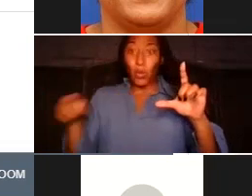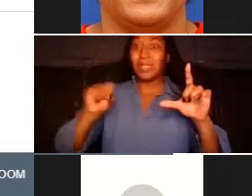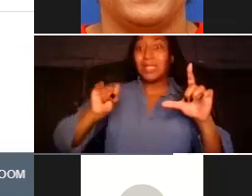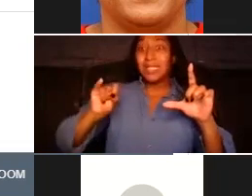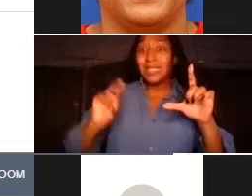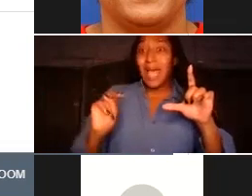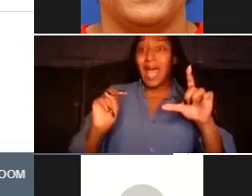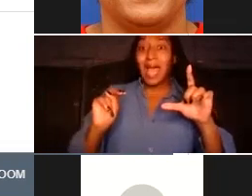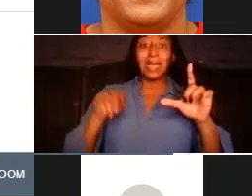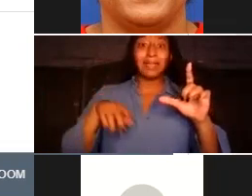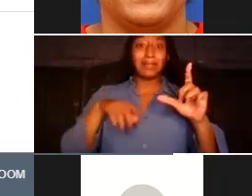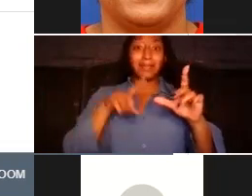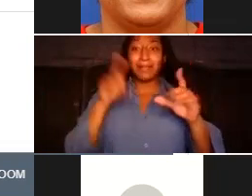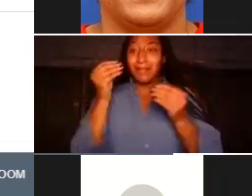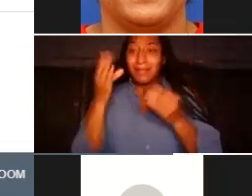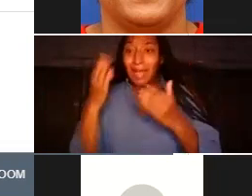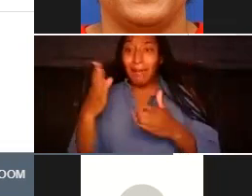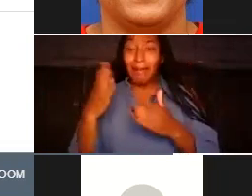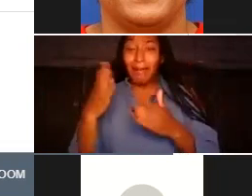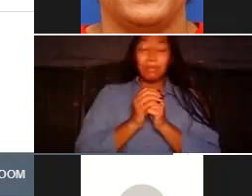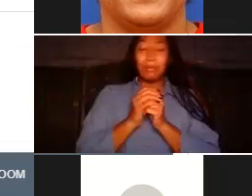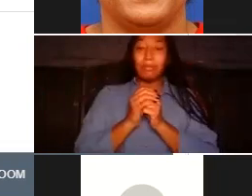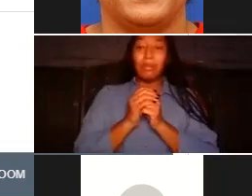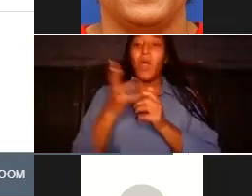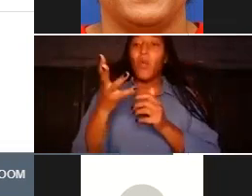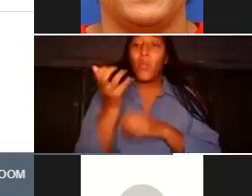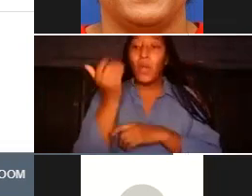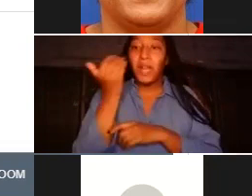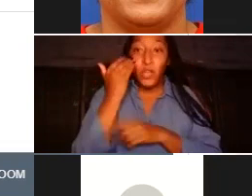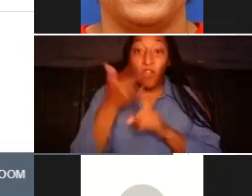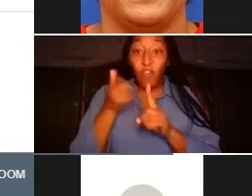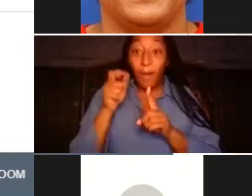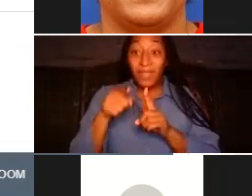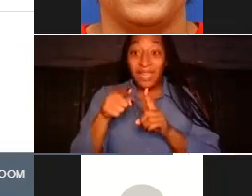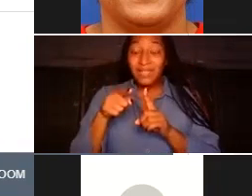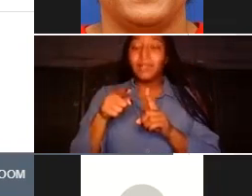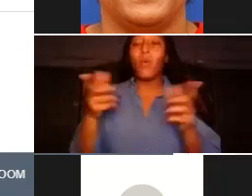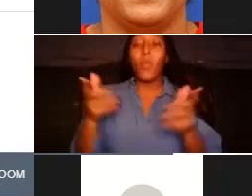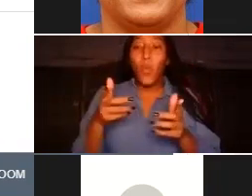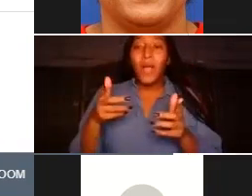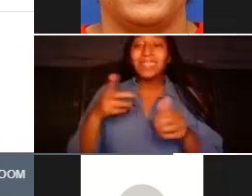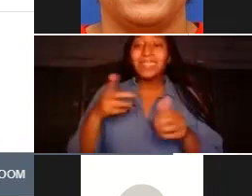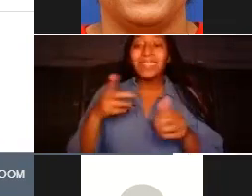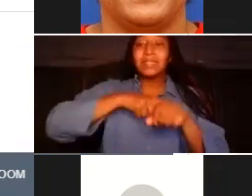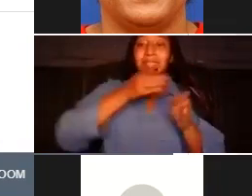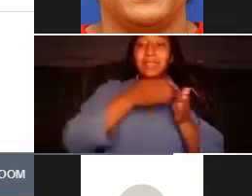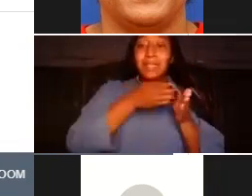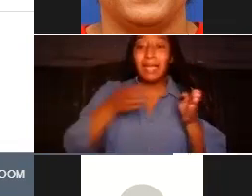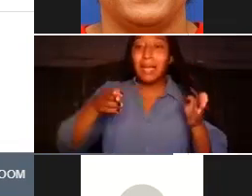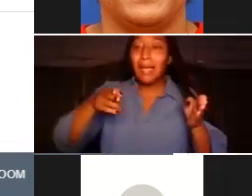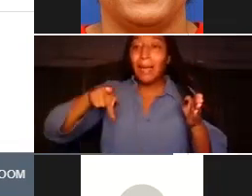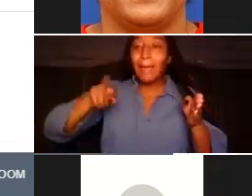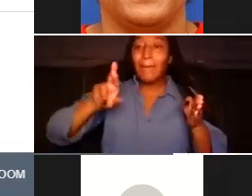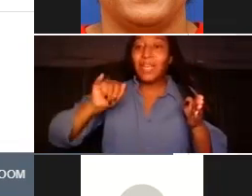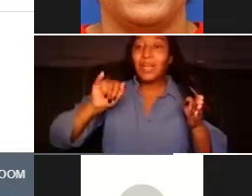period, and that is 2 pi square root L over G. Wait a minute. For